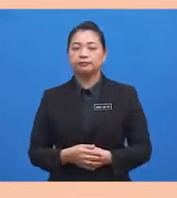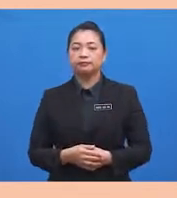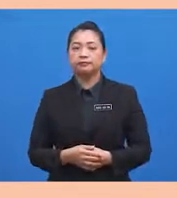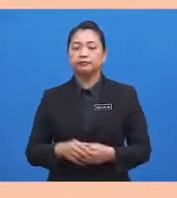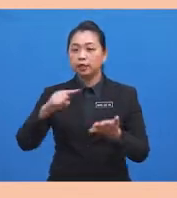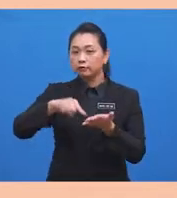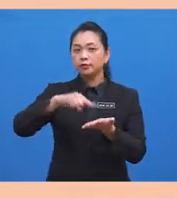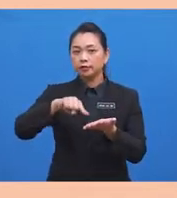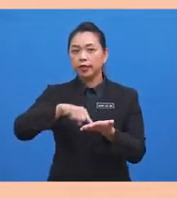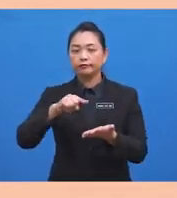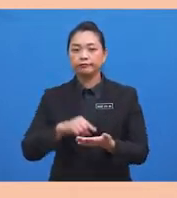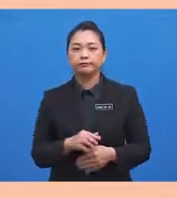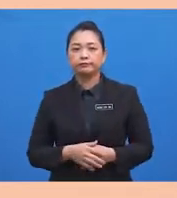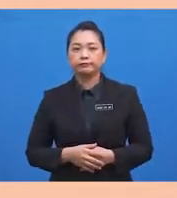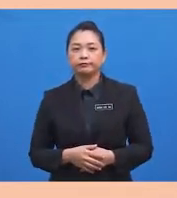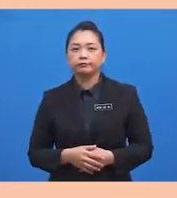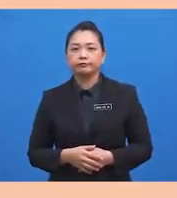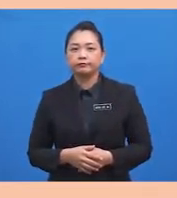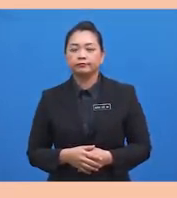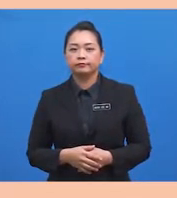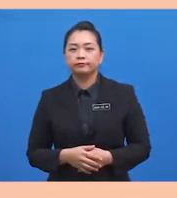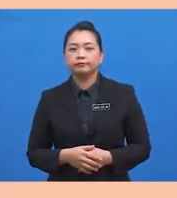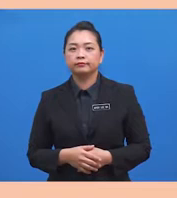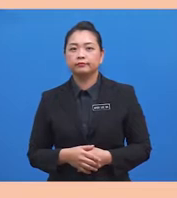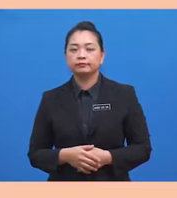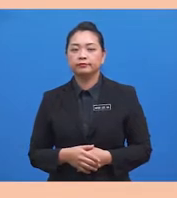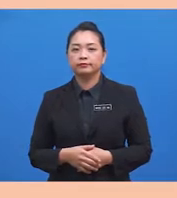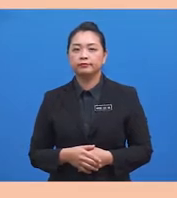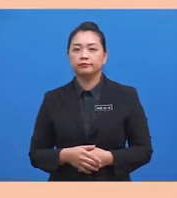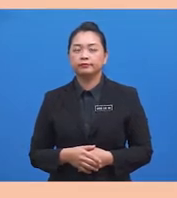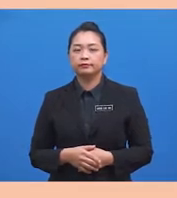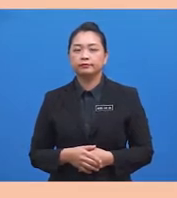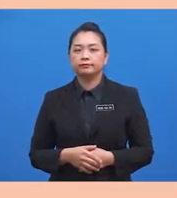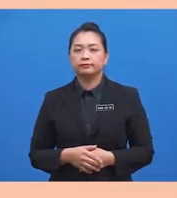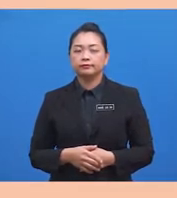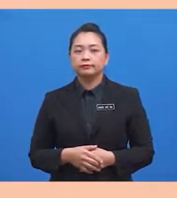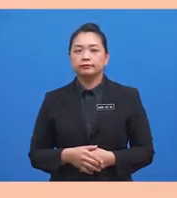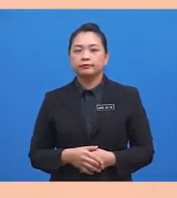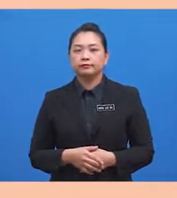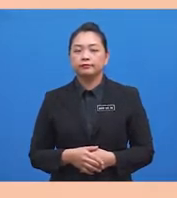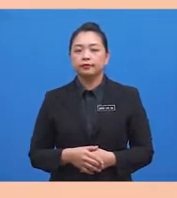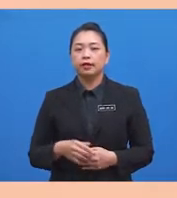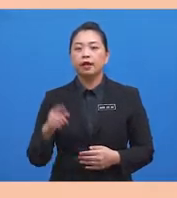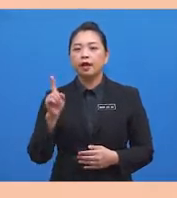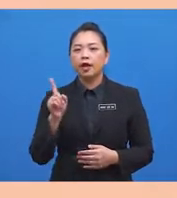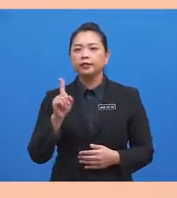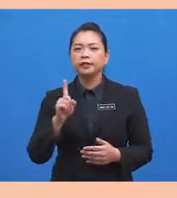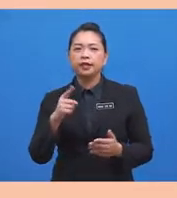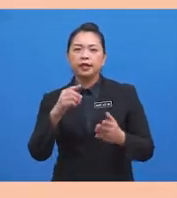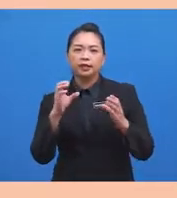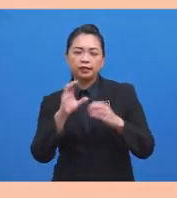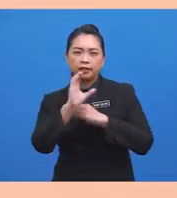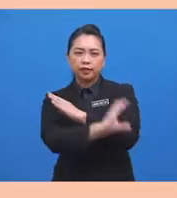check with what I have done. The phrase I chose from paragraph 5 was, any country in